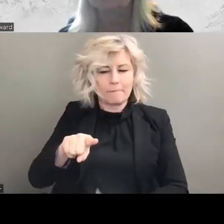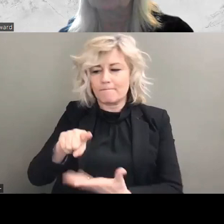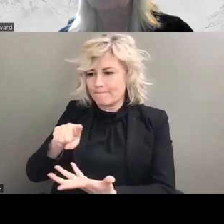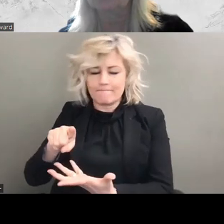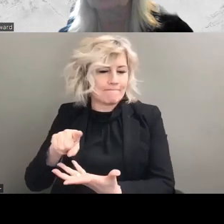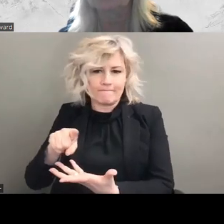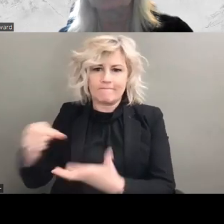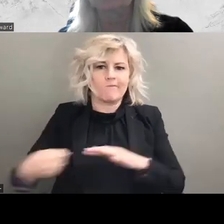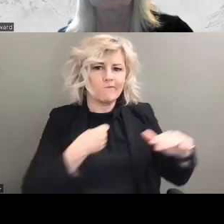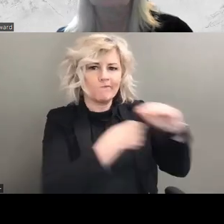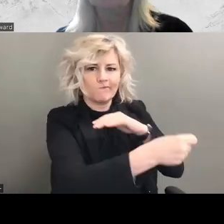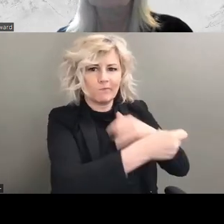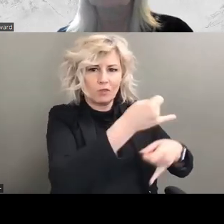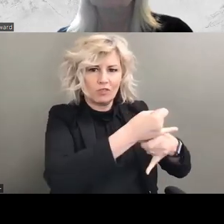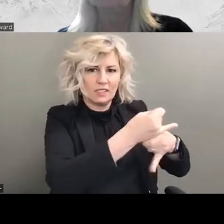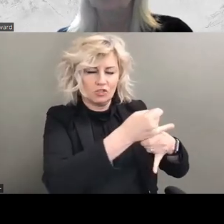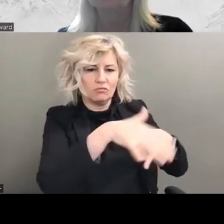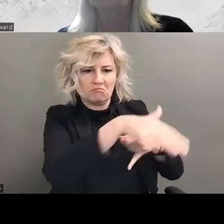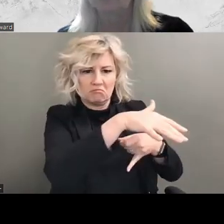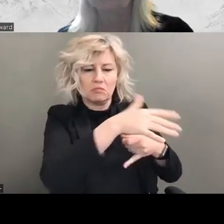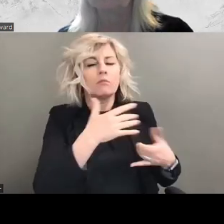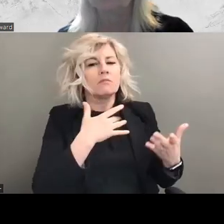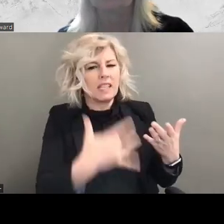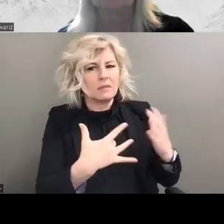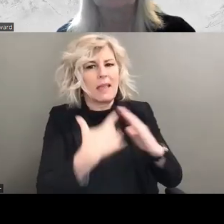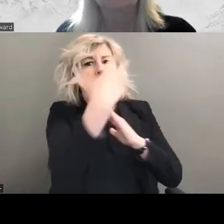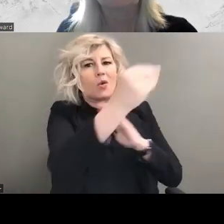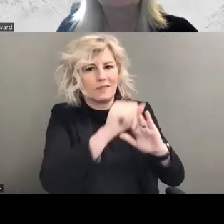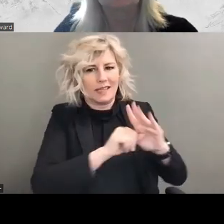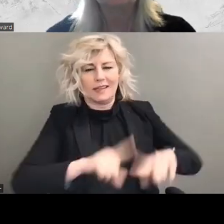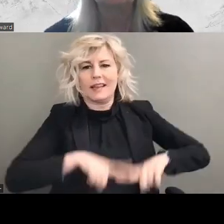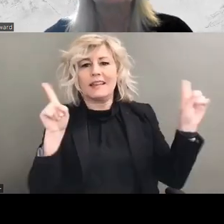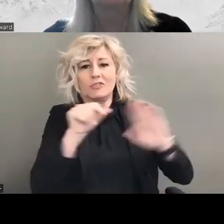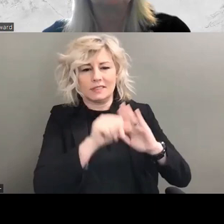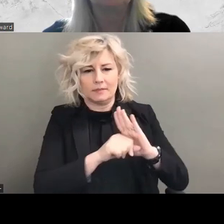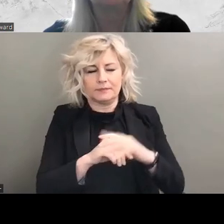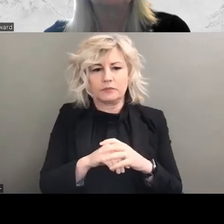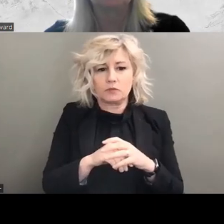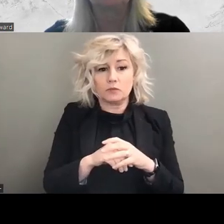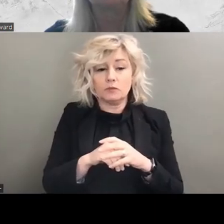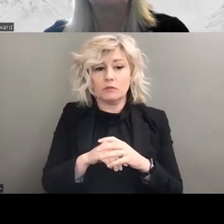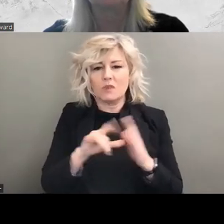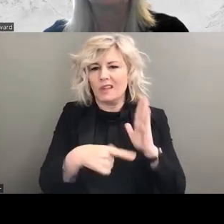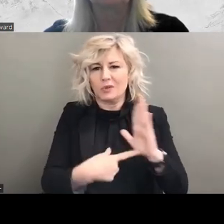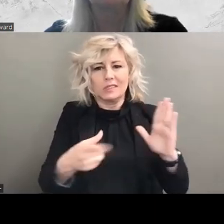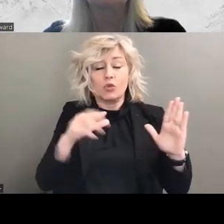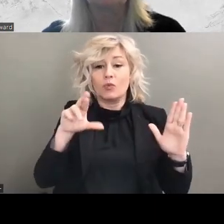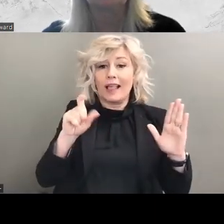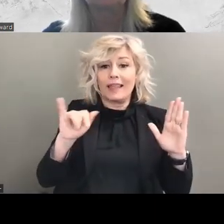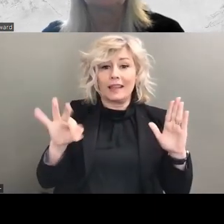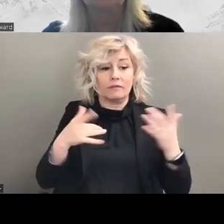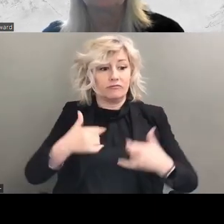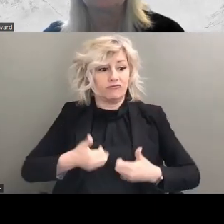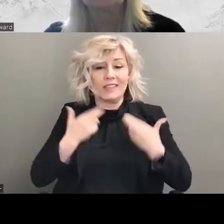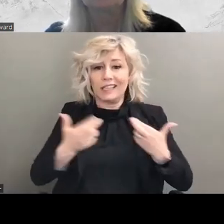them in a residential facility, most often out of state, in another state. So this profiles the reality of residential treatment for